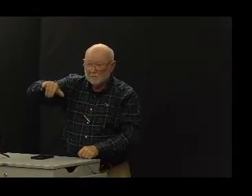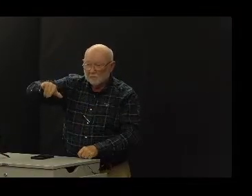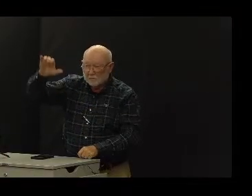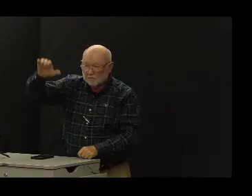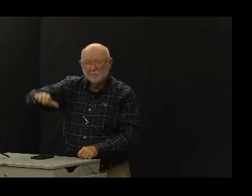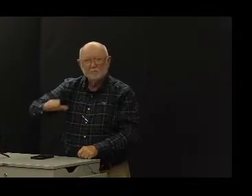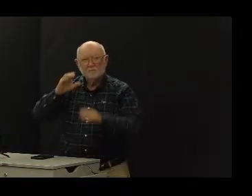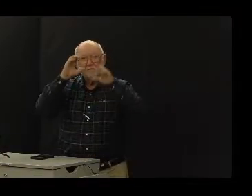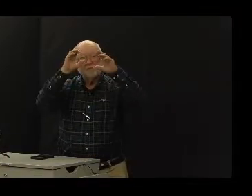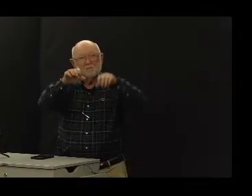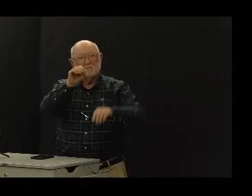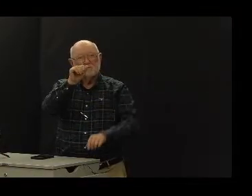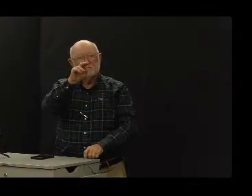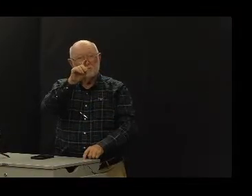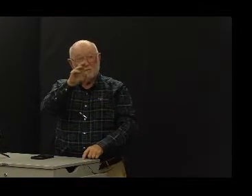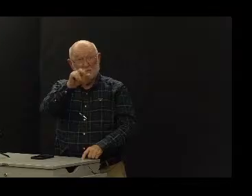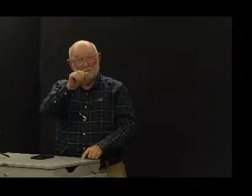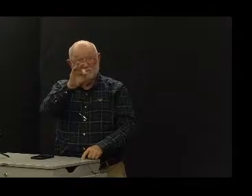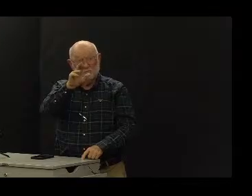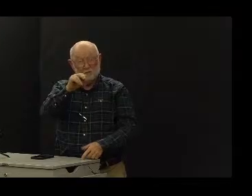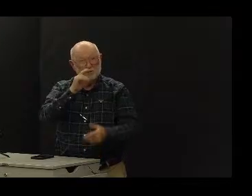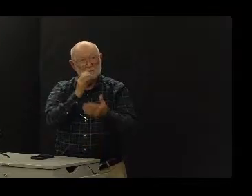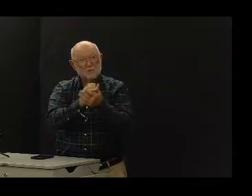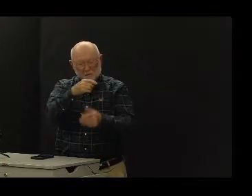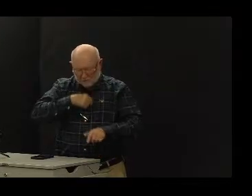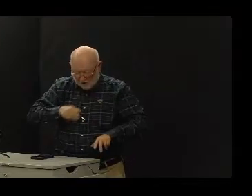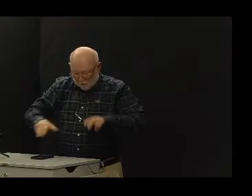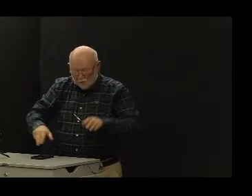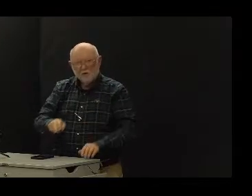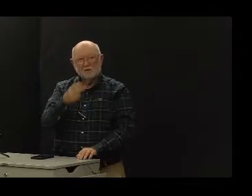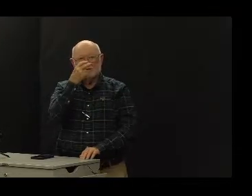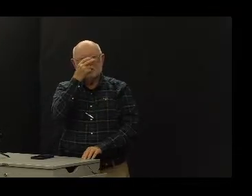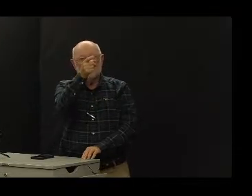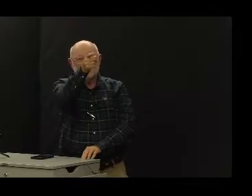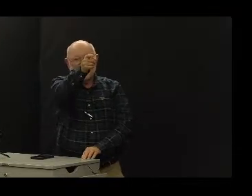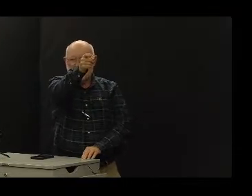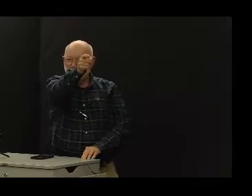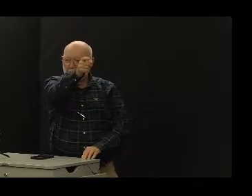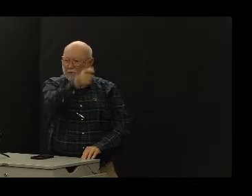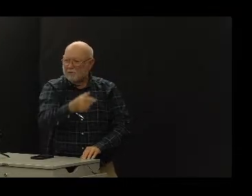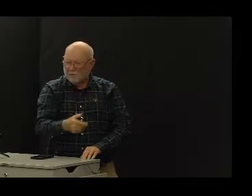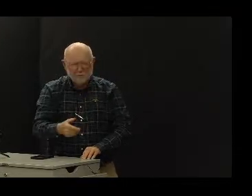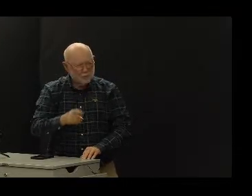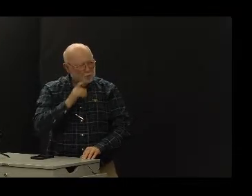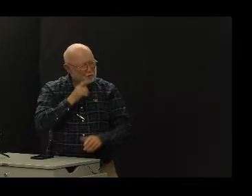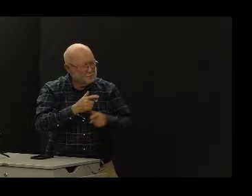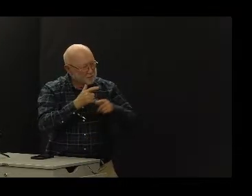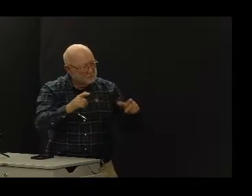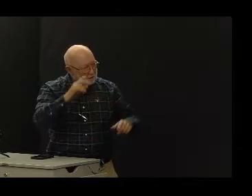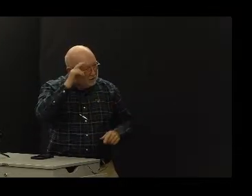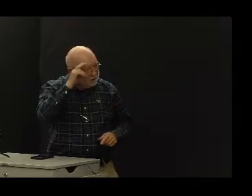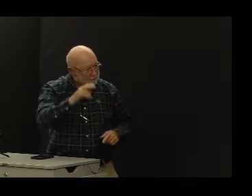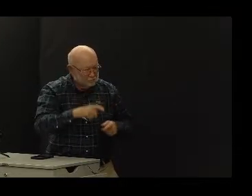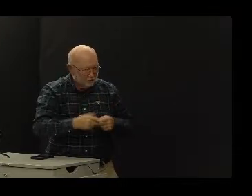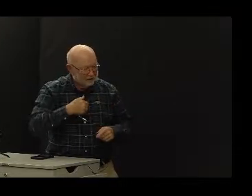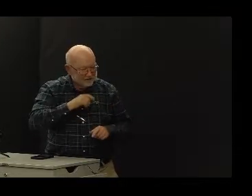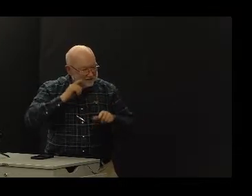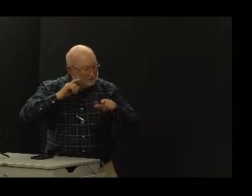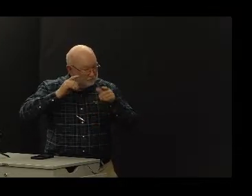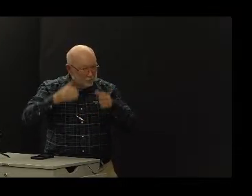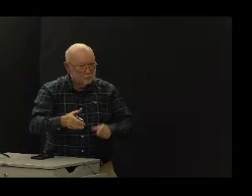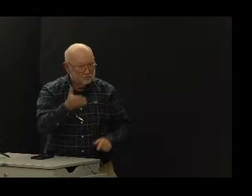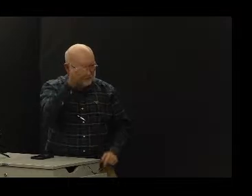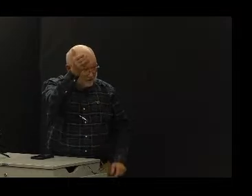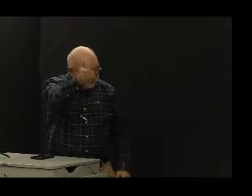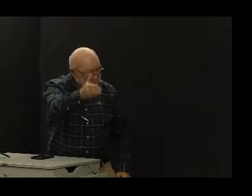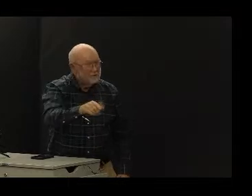And in Times Square over in New York City, she had her picture up there in Times Square. And I just